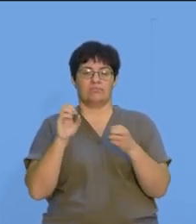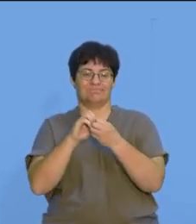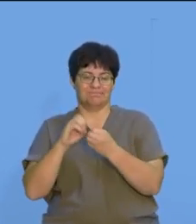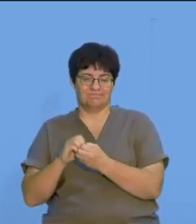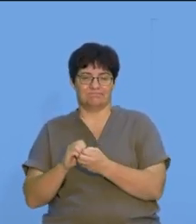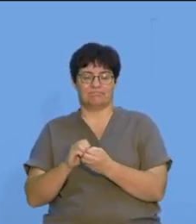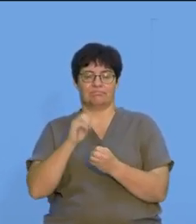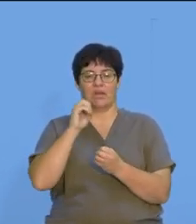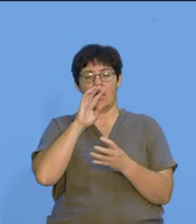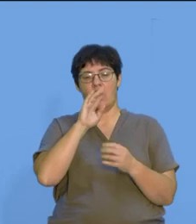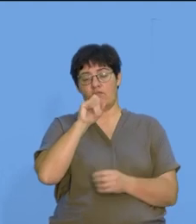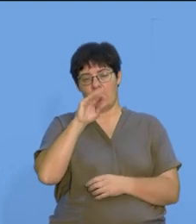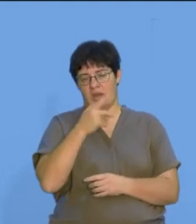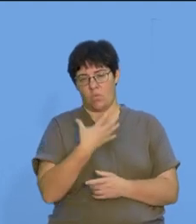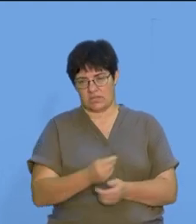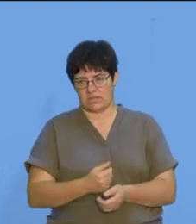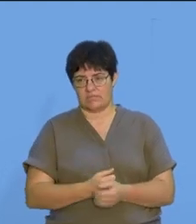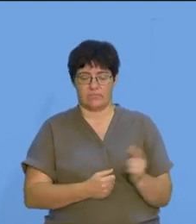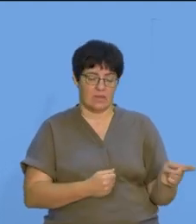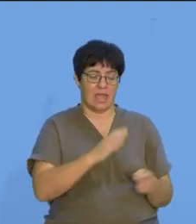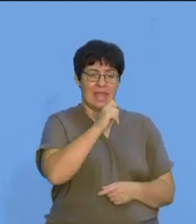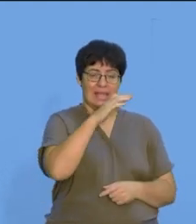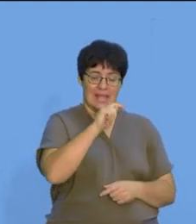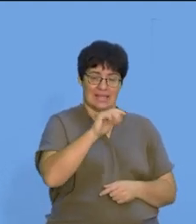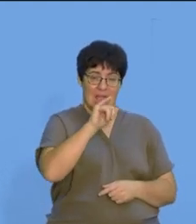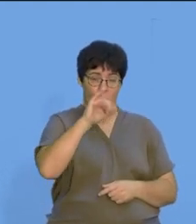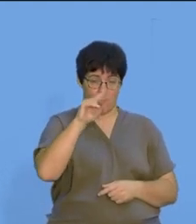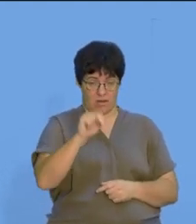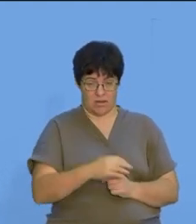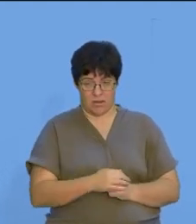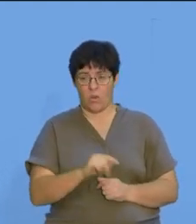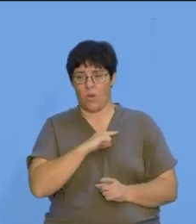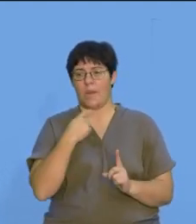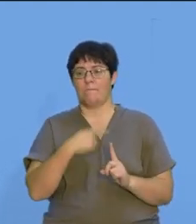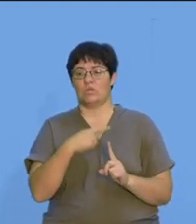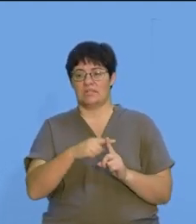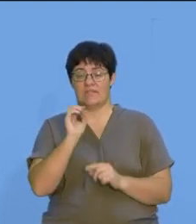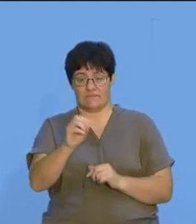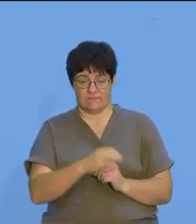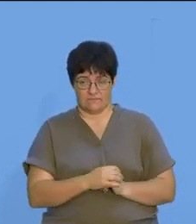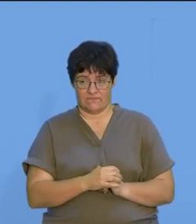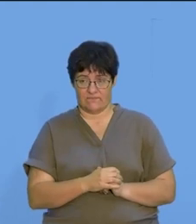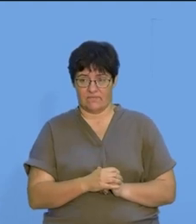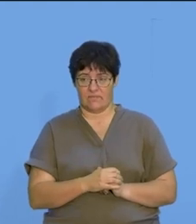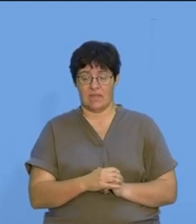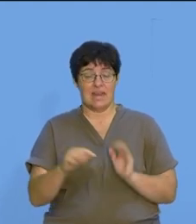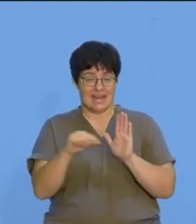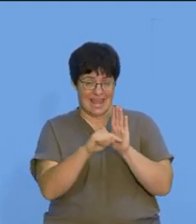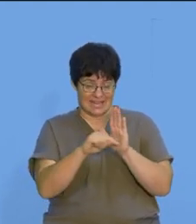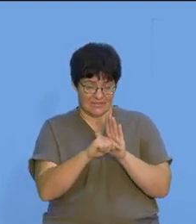formula of compounds, okay? These are different cations. These are cations, okay, because they are